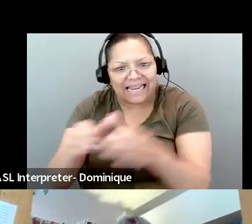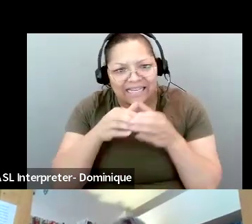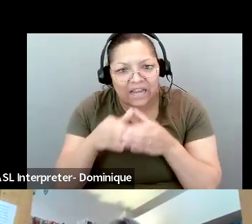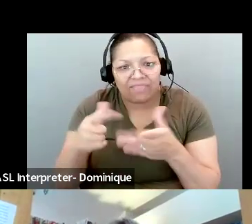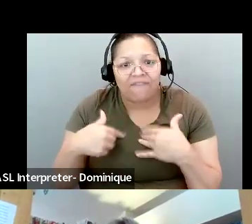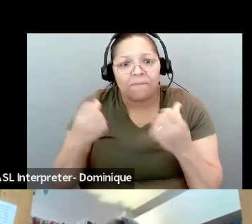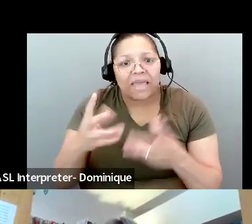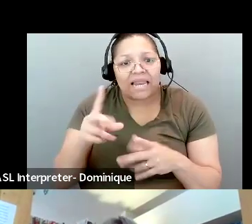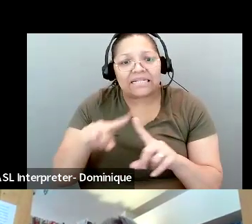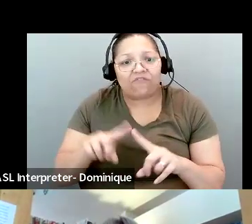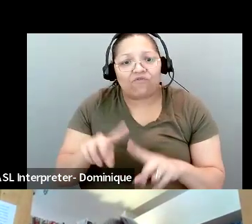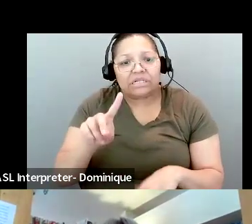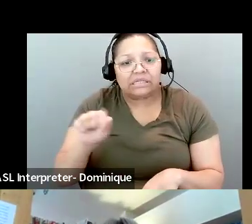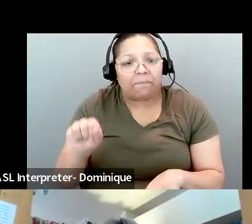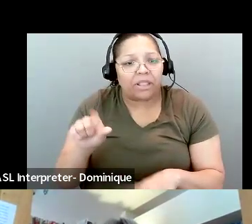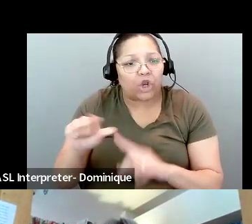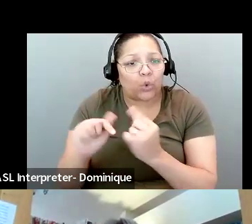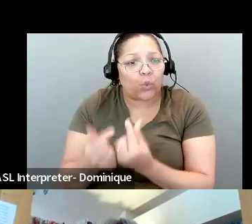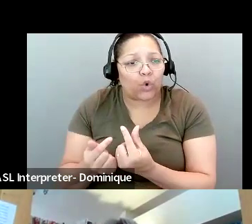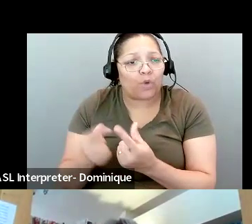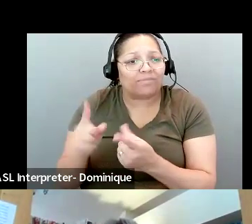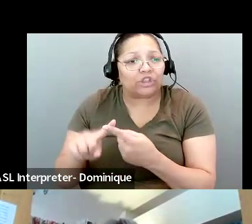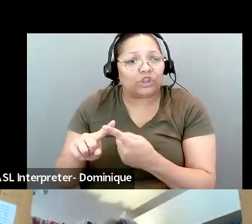working together to kind of both get out